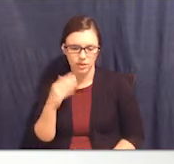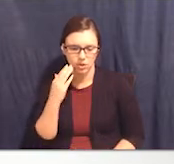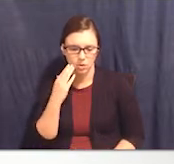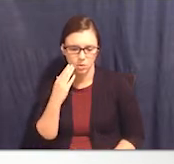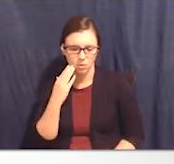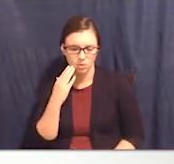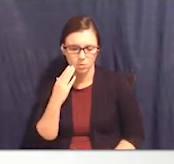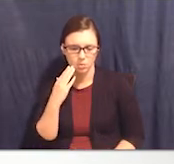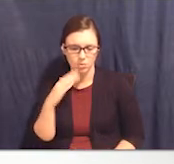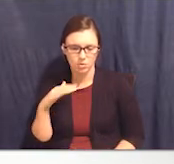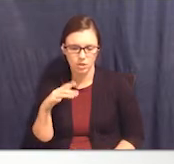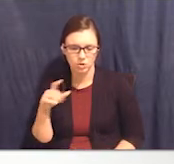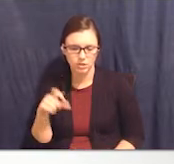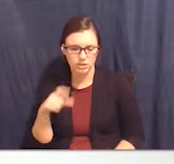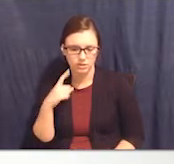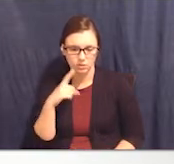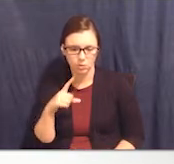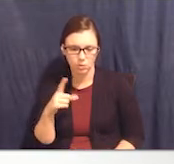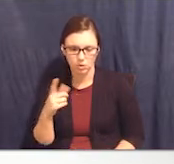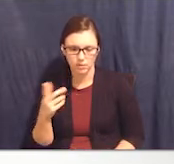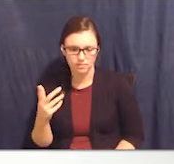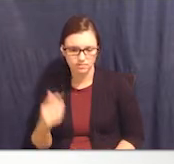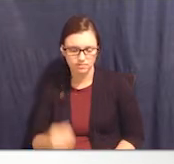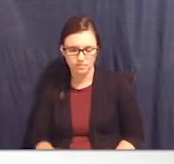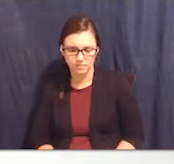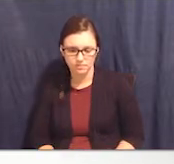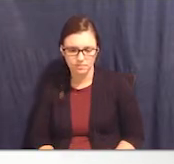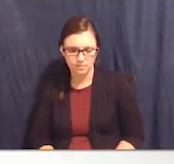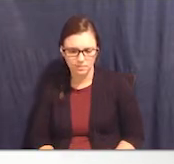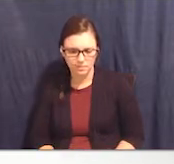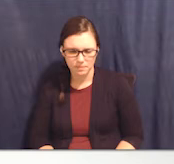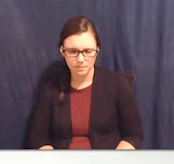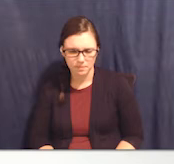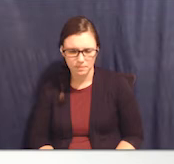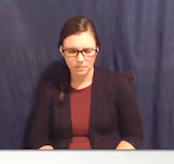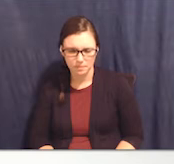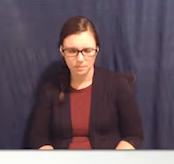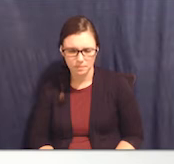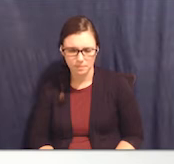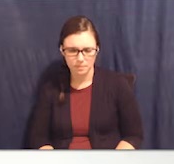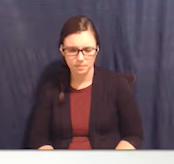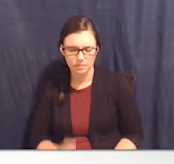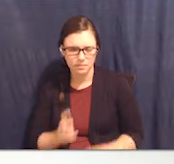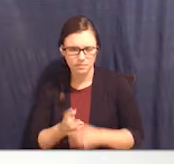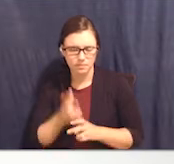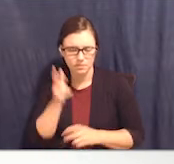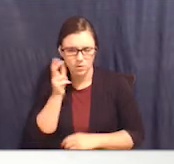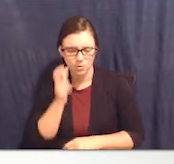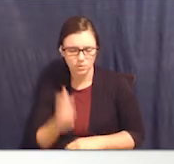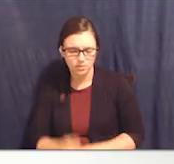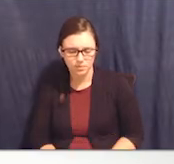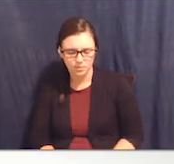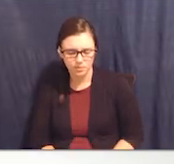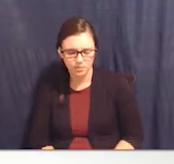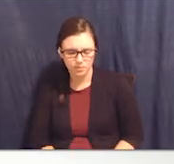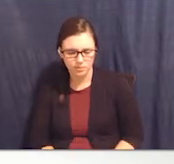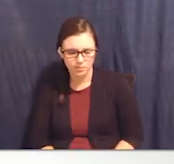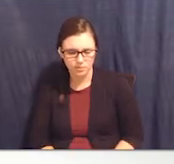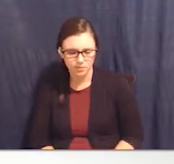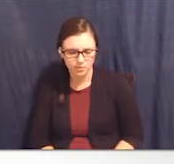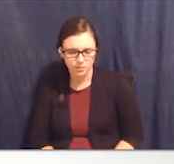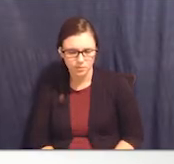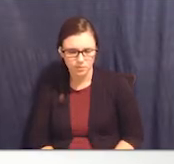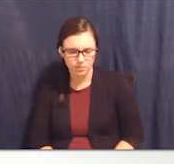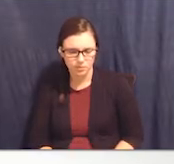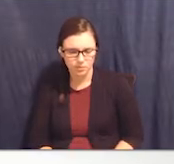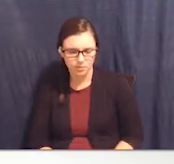we started last January because of the pandemic, and it is a virtual showcase of